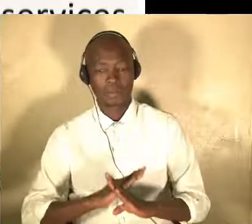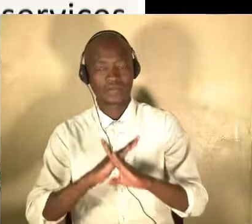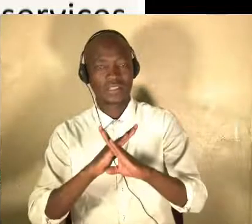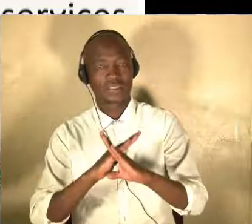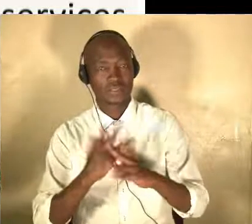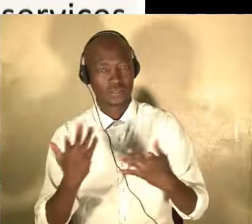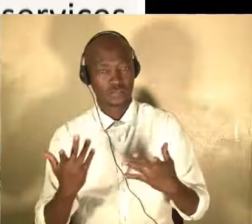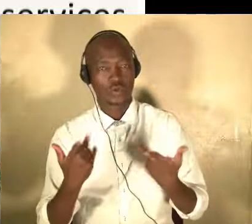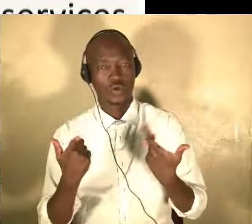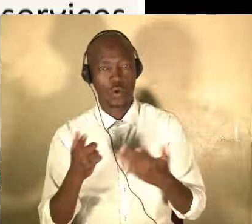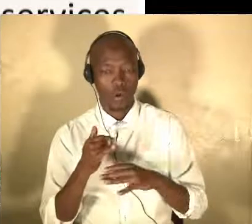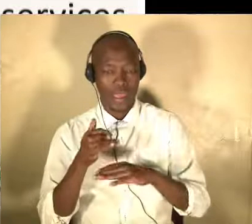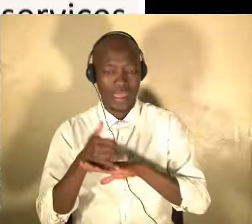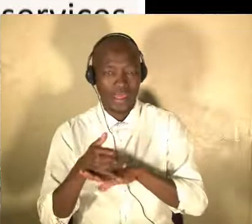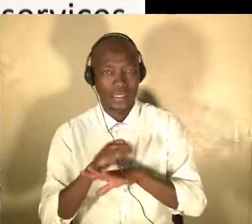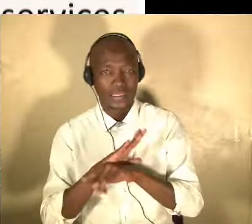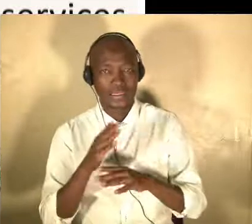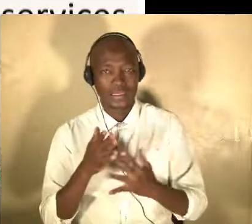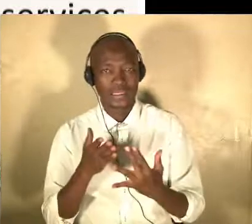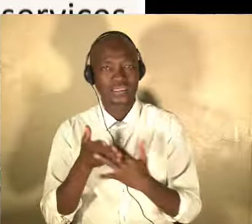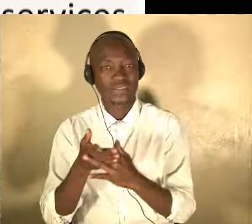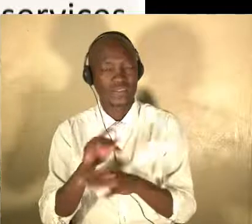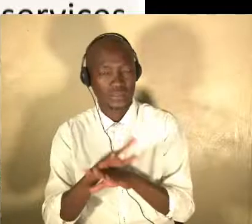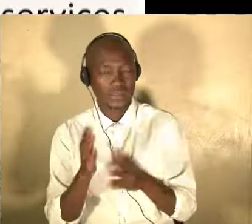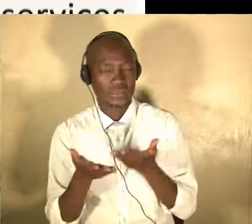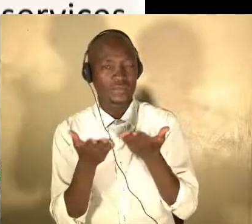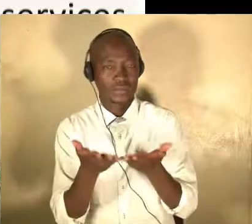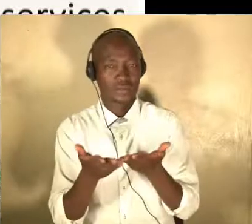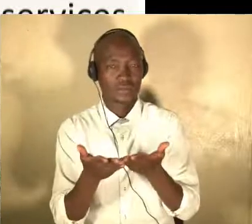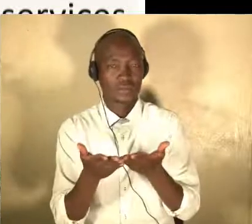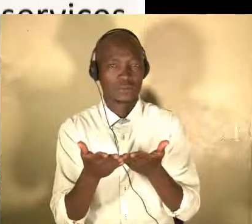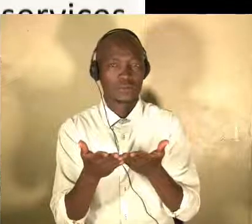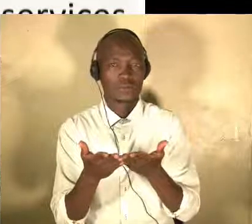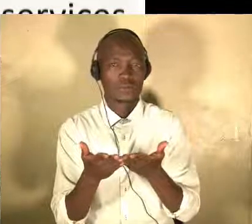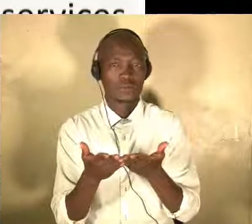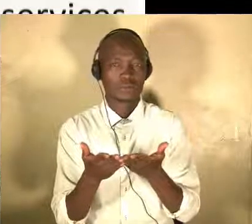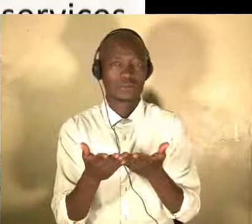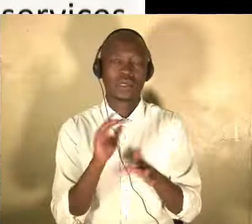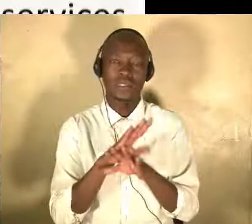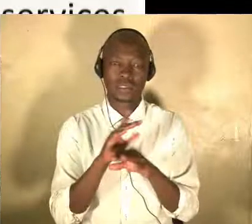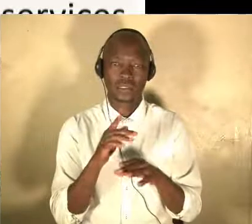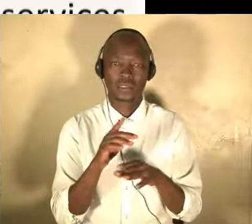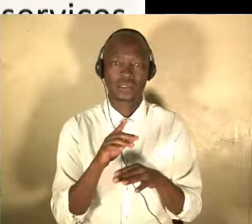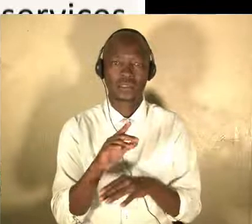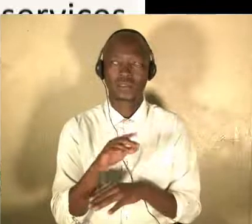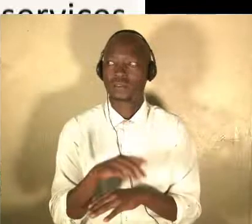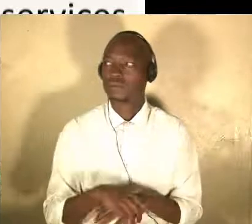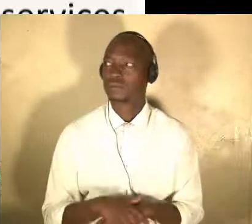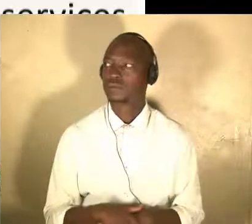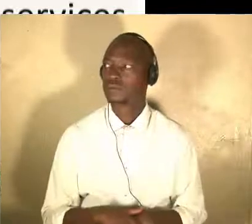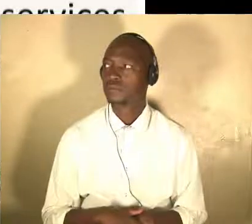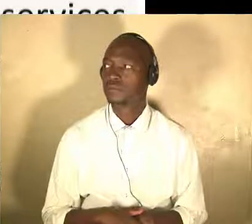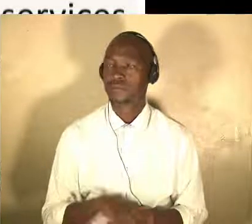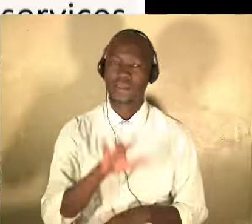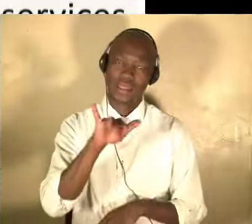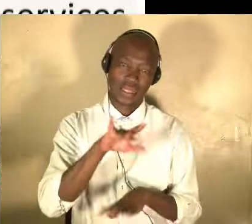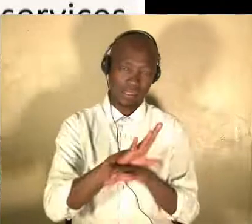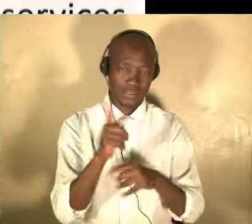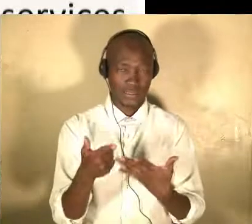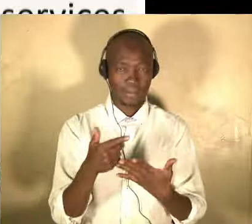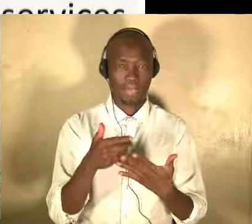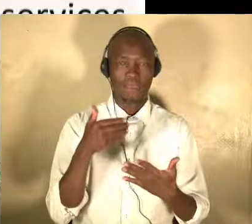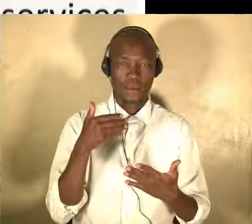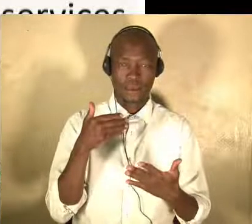prevention or even early intervention services, there's a likelihood or a possibility that such a